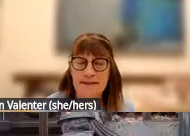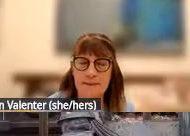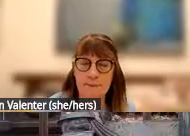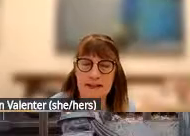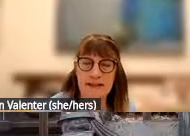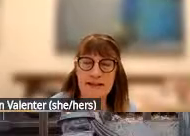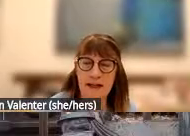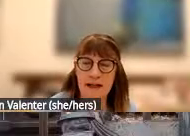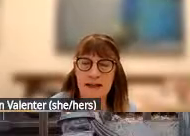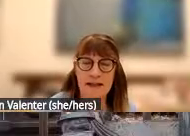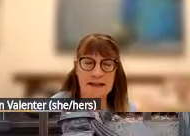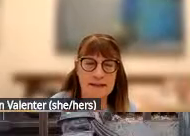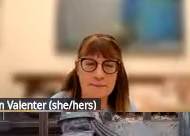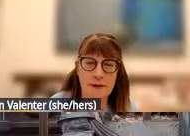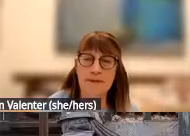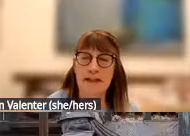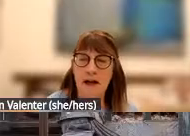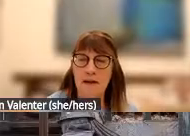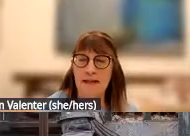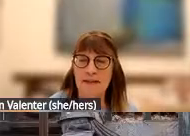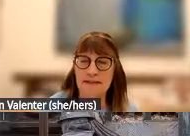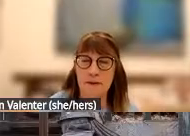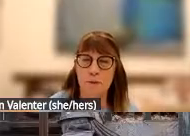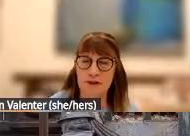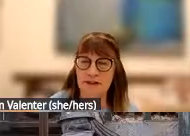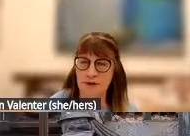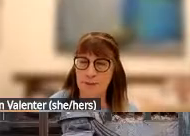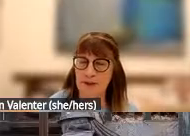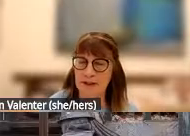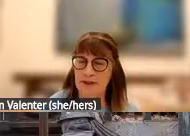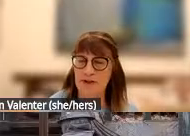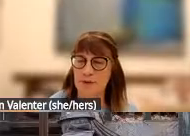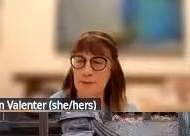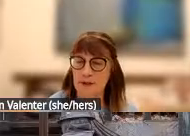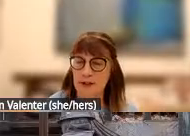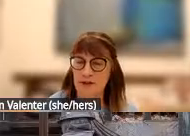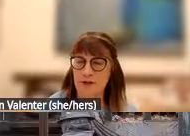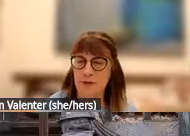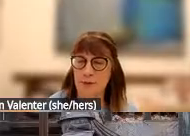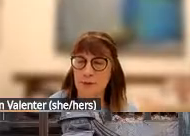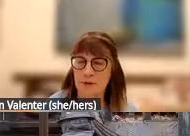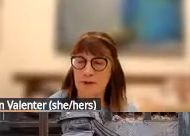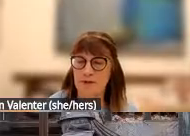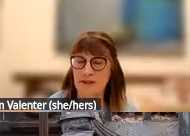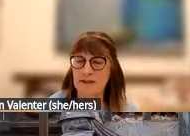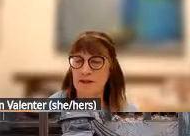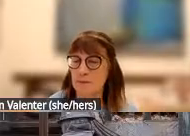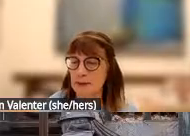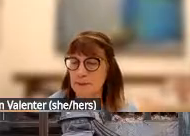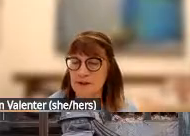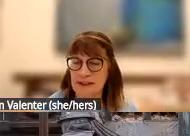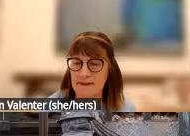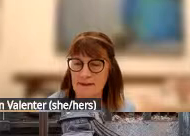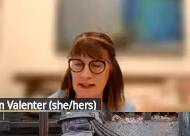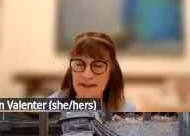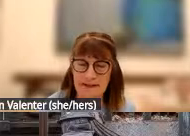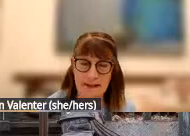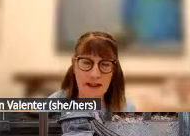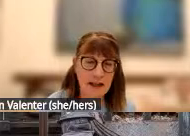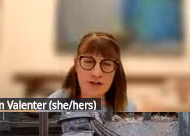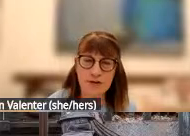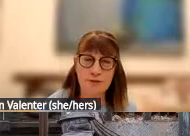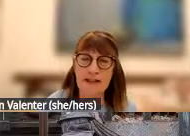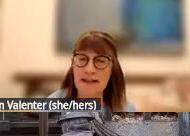had submitted public comments that were distributed to those of us that are members in advance,